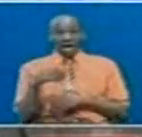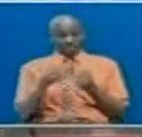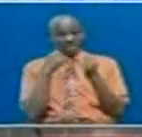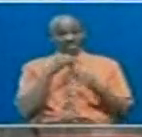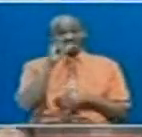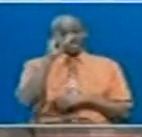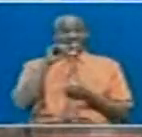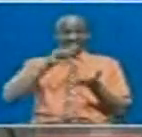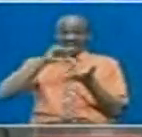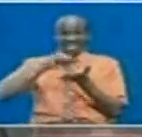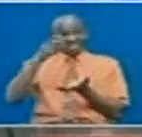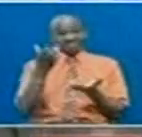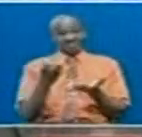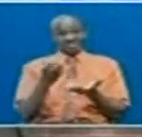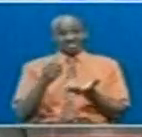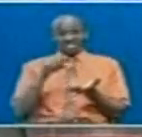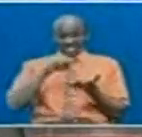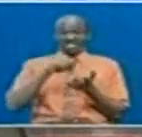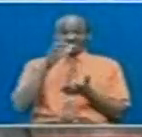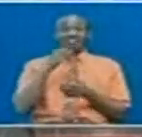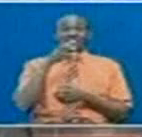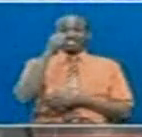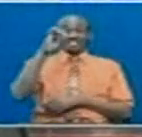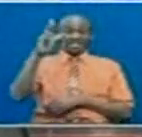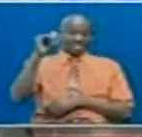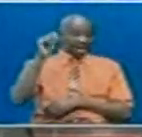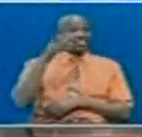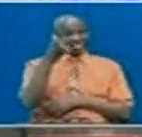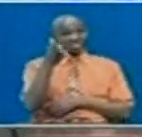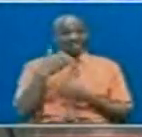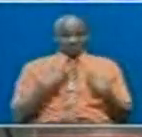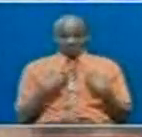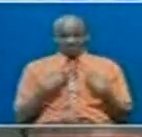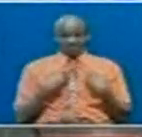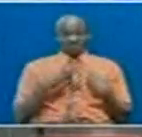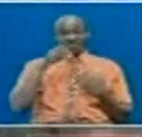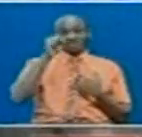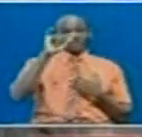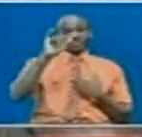the ISIS. Yeah. The Iraq, Syria, they're there. Syria and